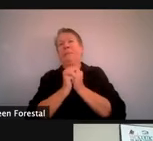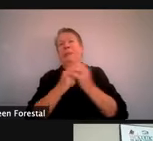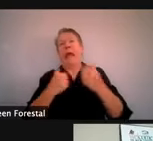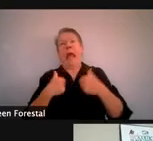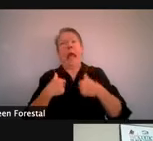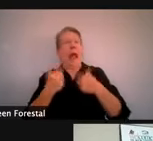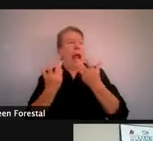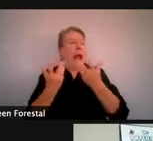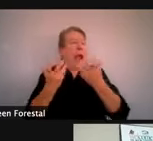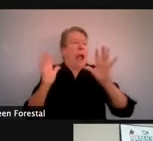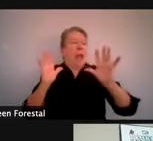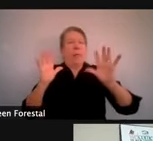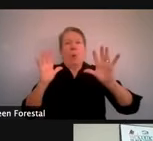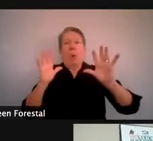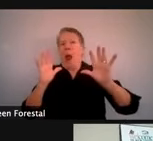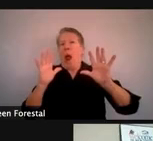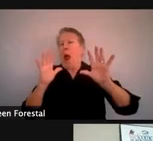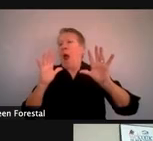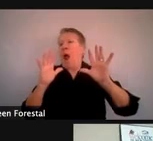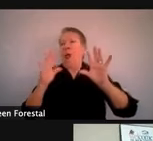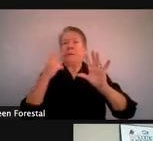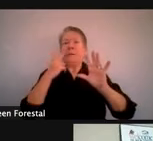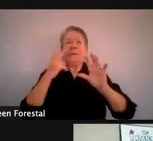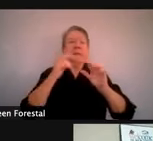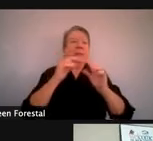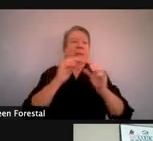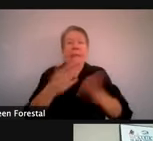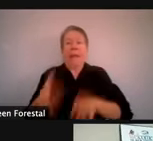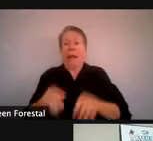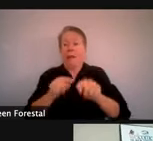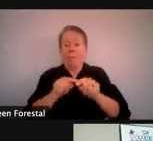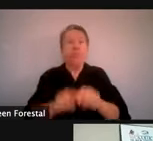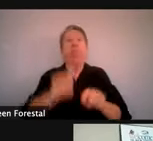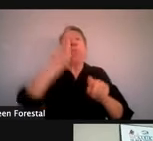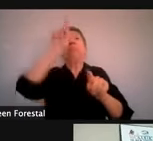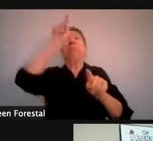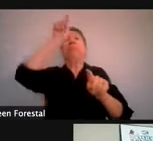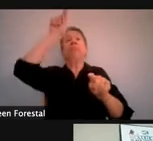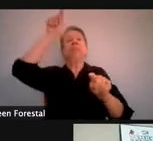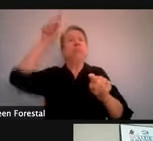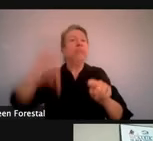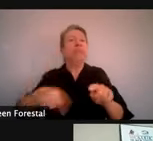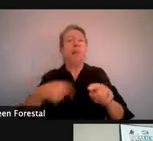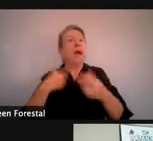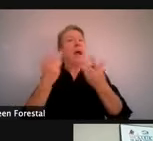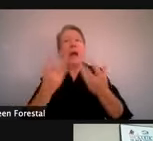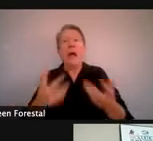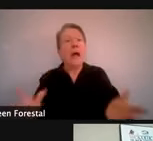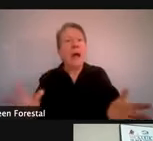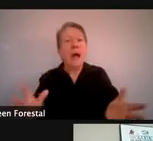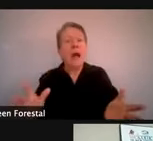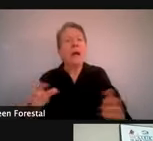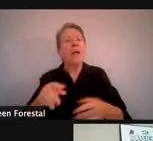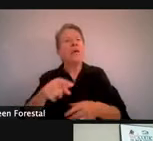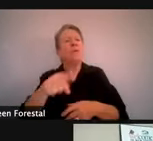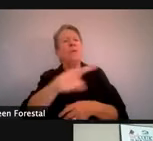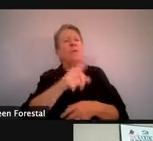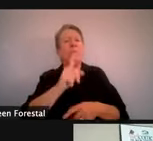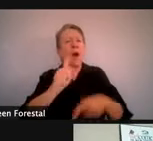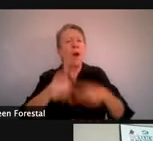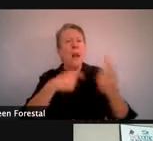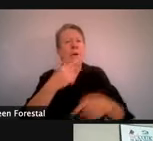a spike. How important are the hotspot teams? They're really important. I think we've seen their work, and